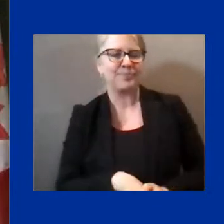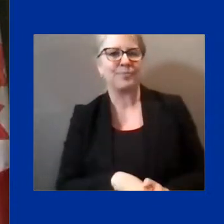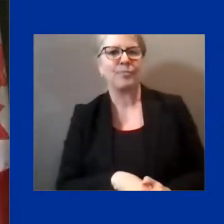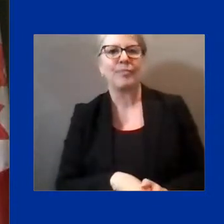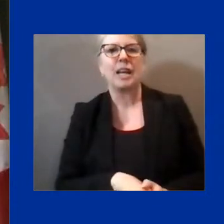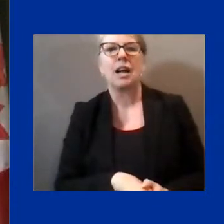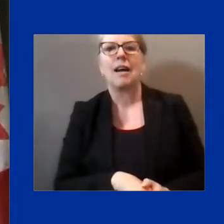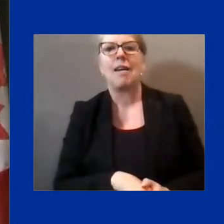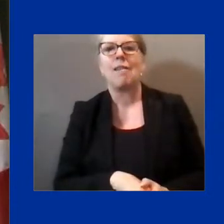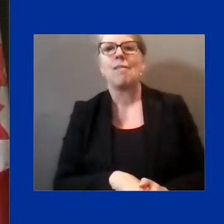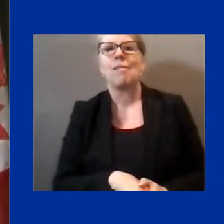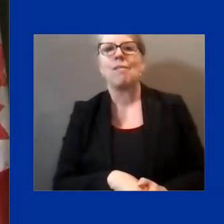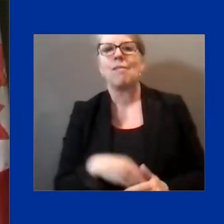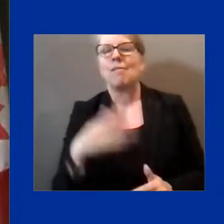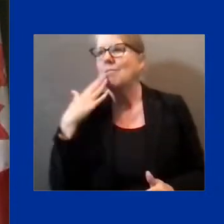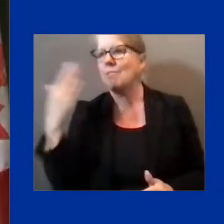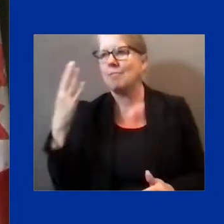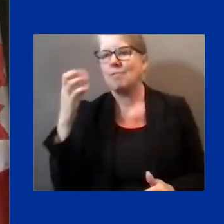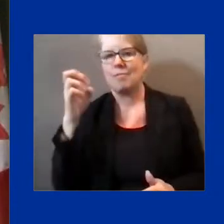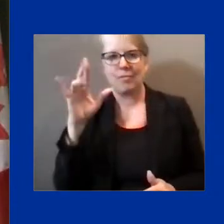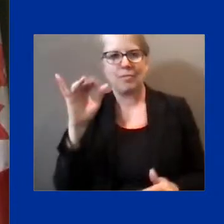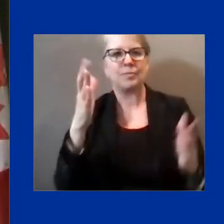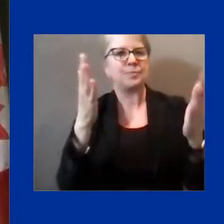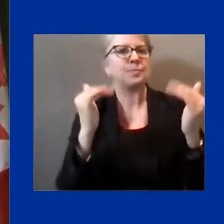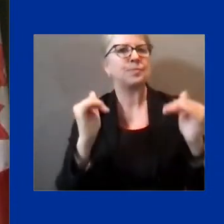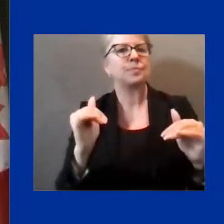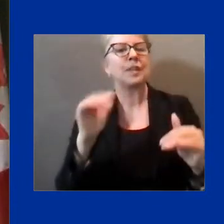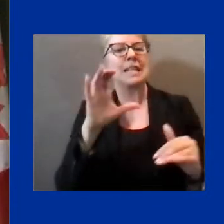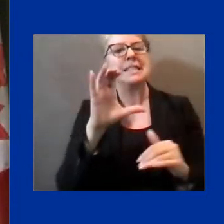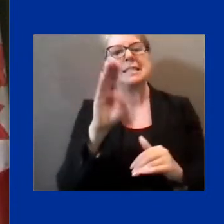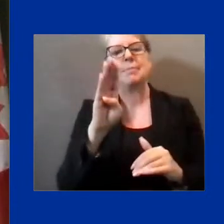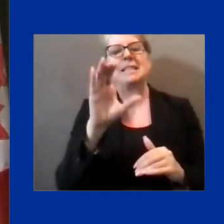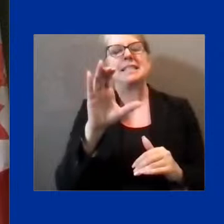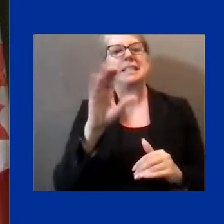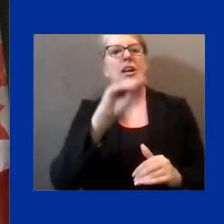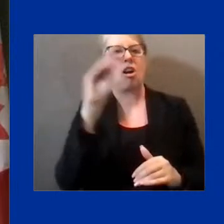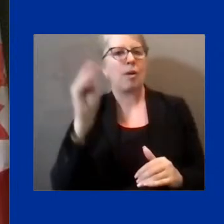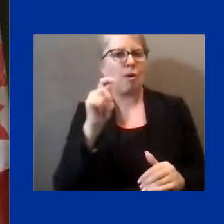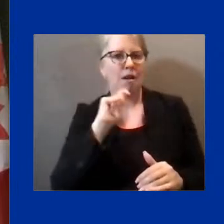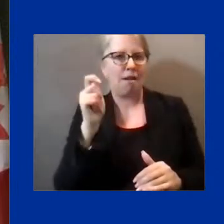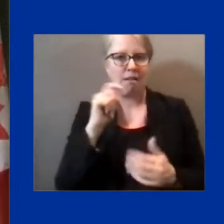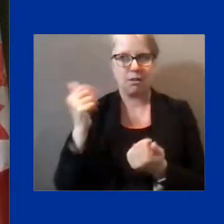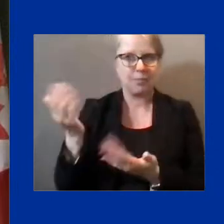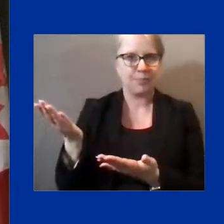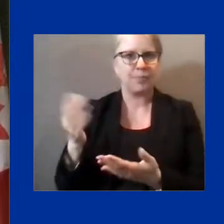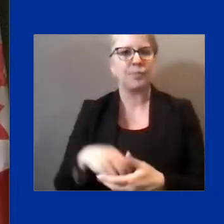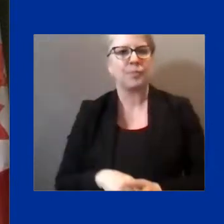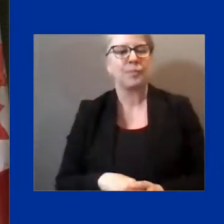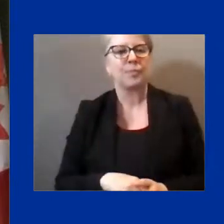Thank you, Eric. Our next question will be CBC Ottawa, Joanne Chianello. Please go ahead.